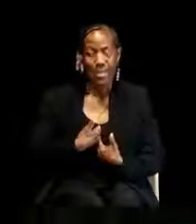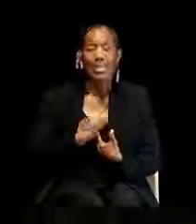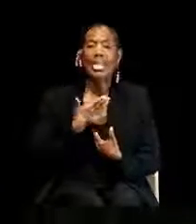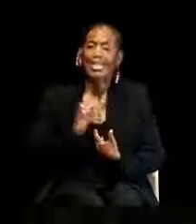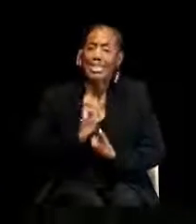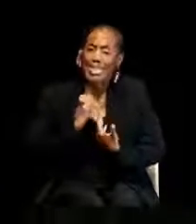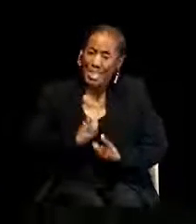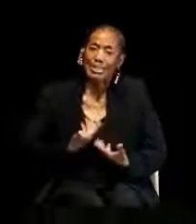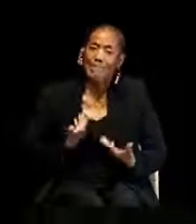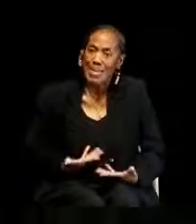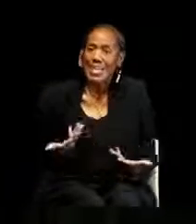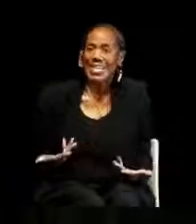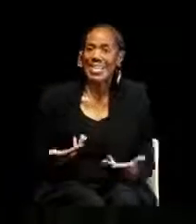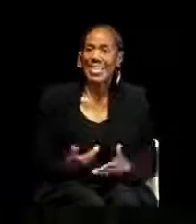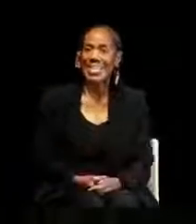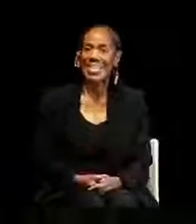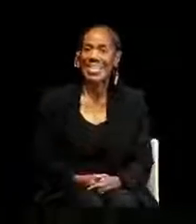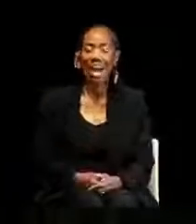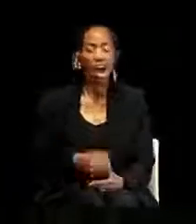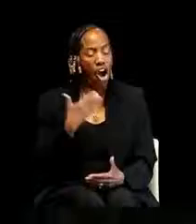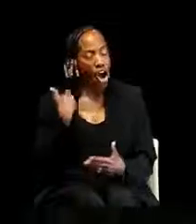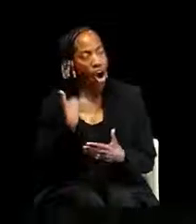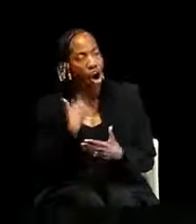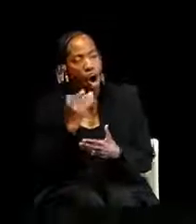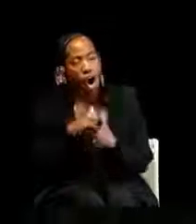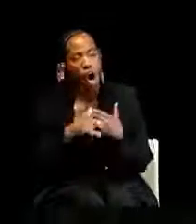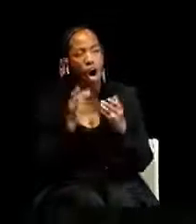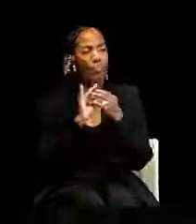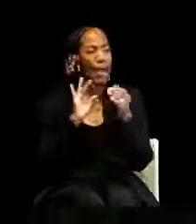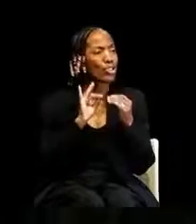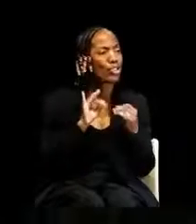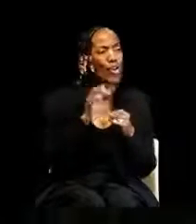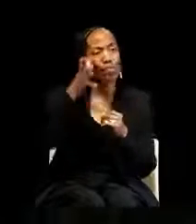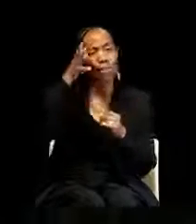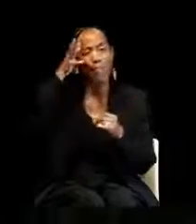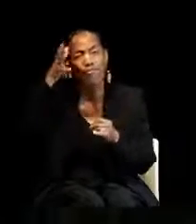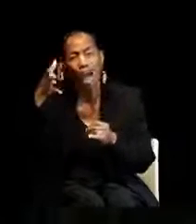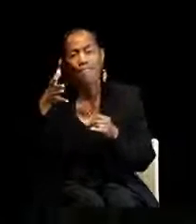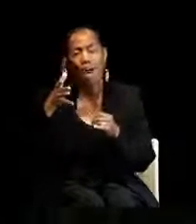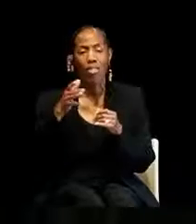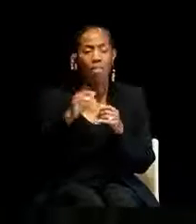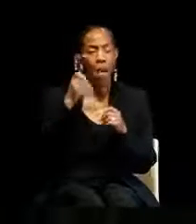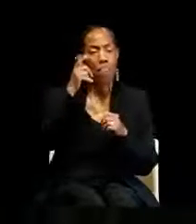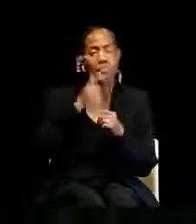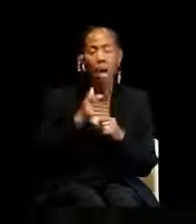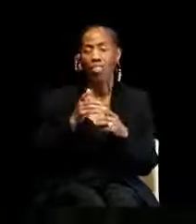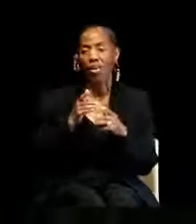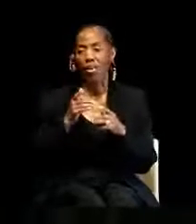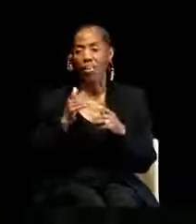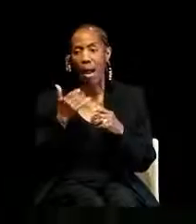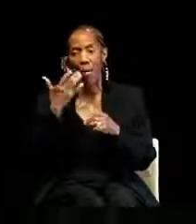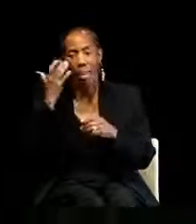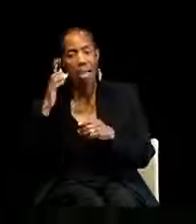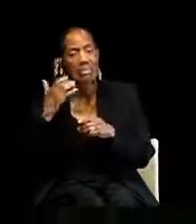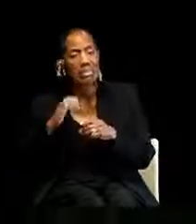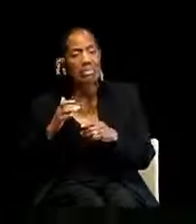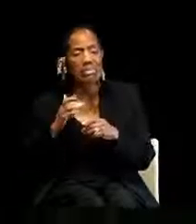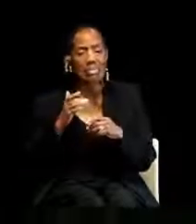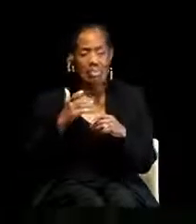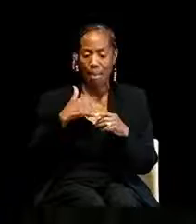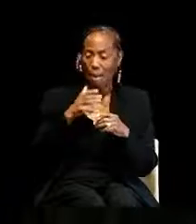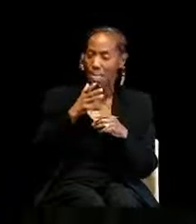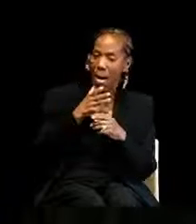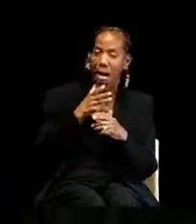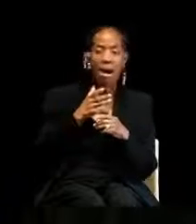portion. All of these stories of my grandfather, of my brother, of my cousins, of my